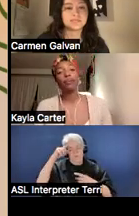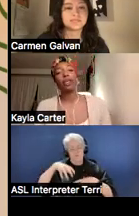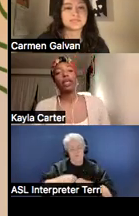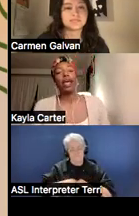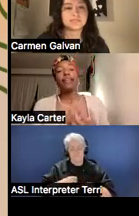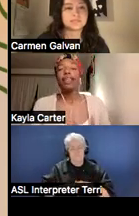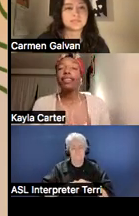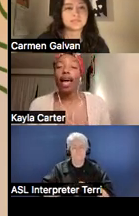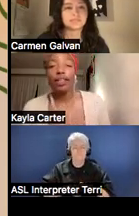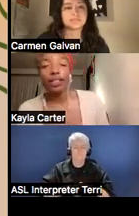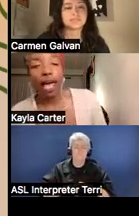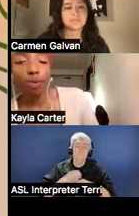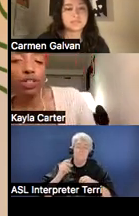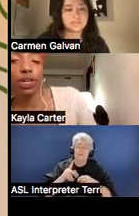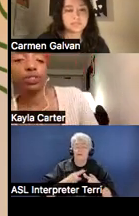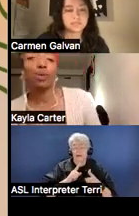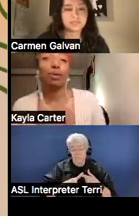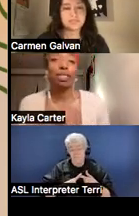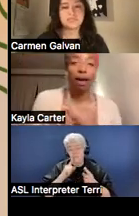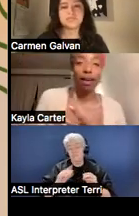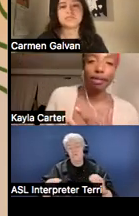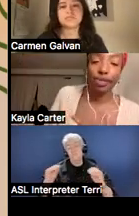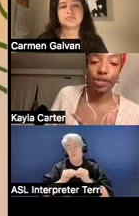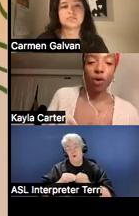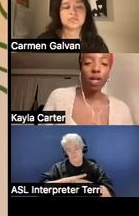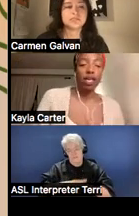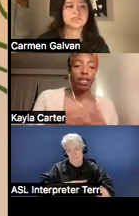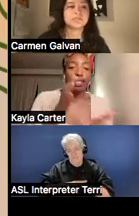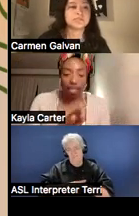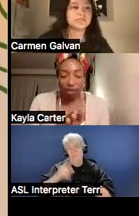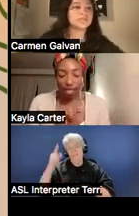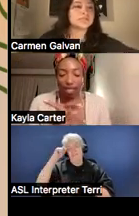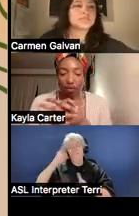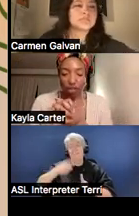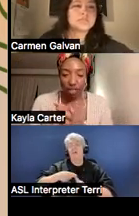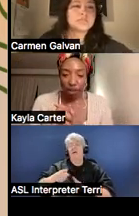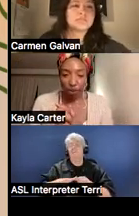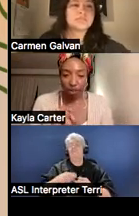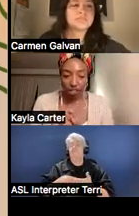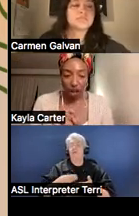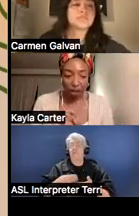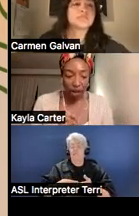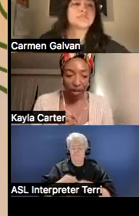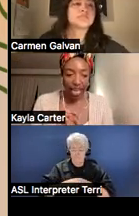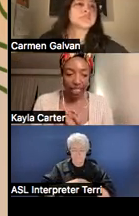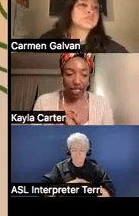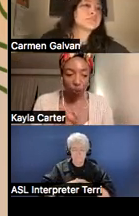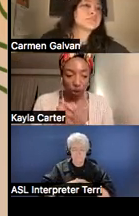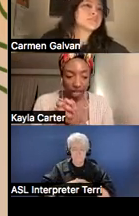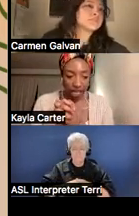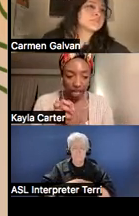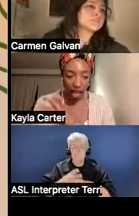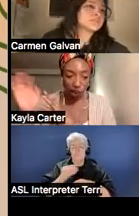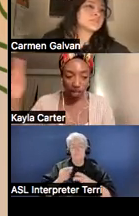Okay. And then the underlying pressure surrounding money. So this is something that's really important to talk about. And